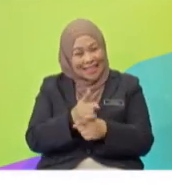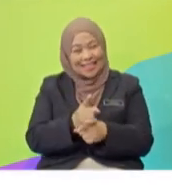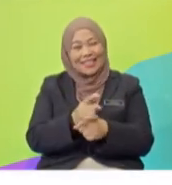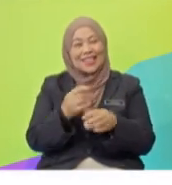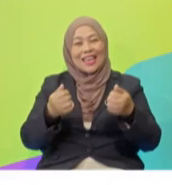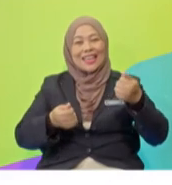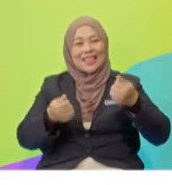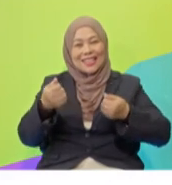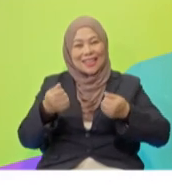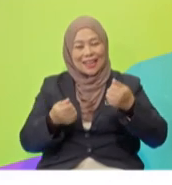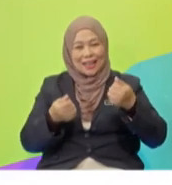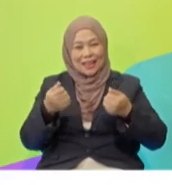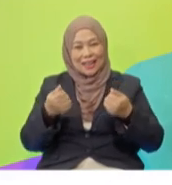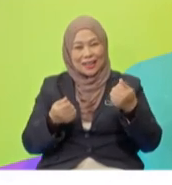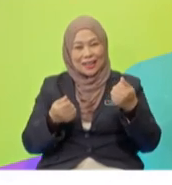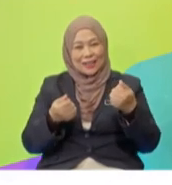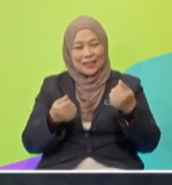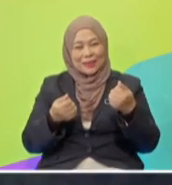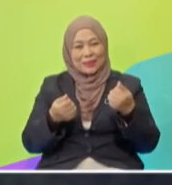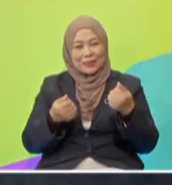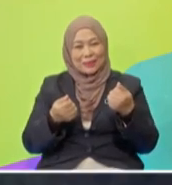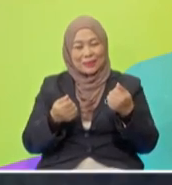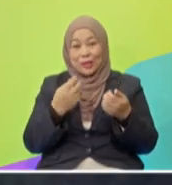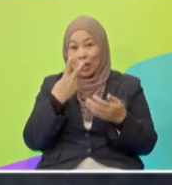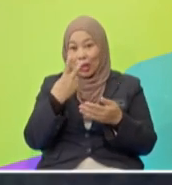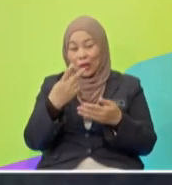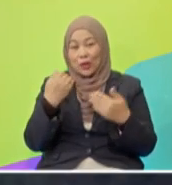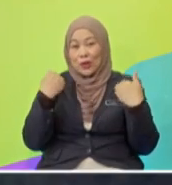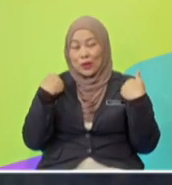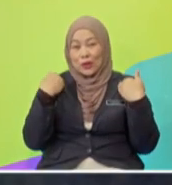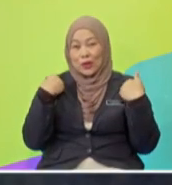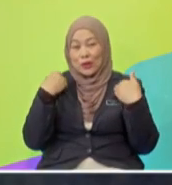car. Okay, and what do we have here?